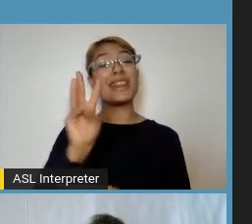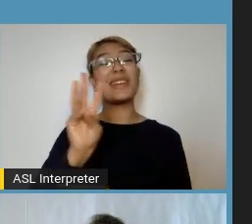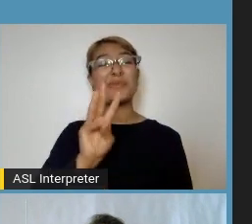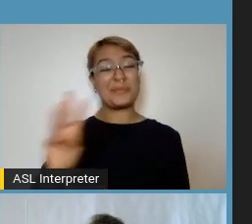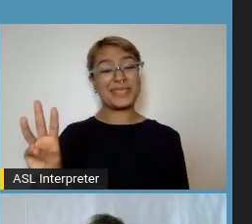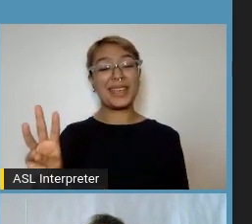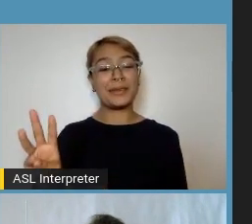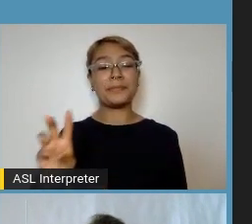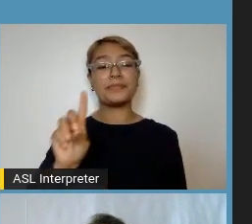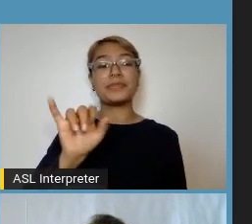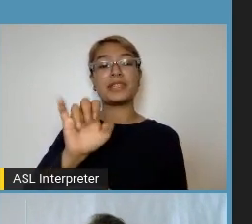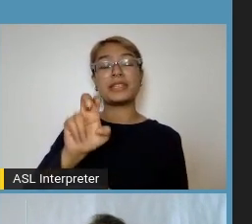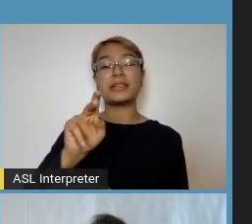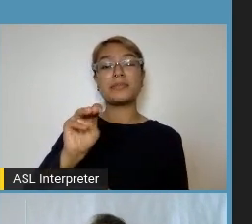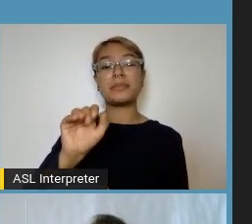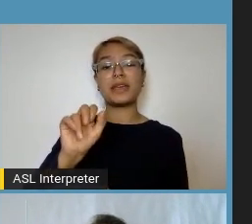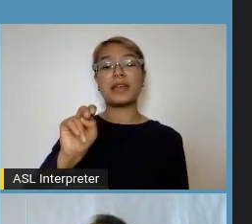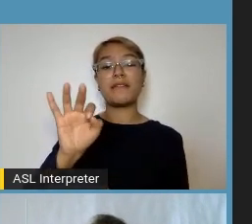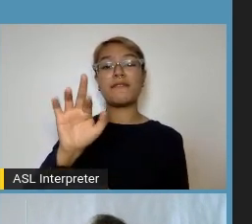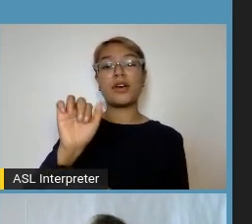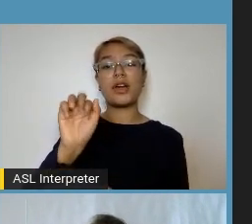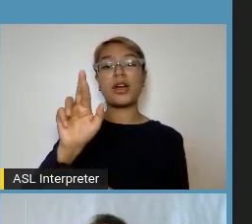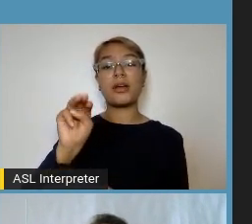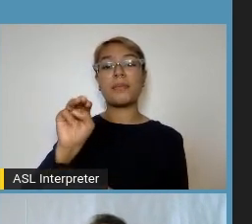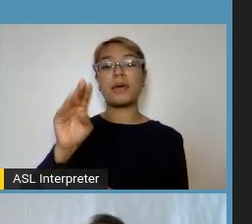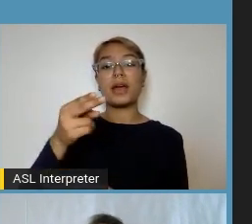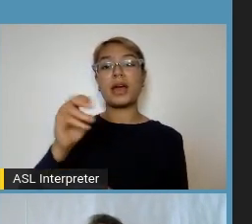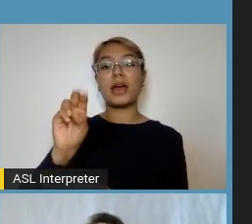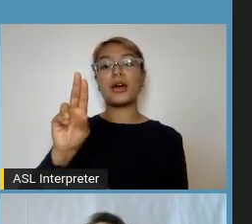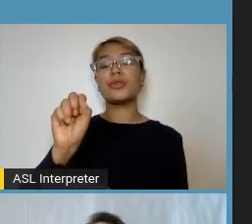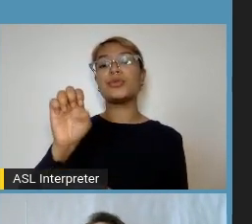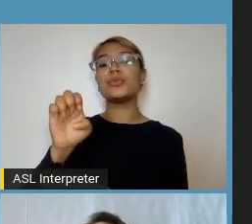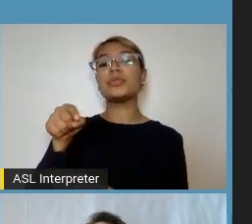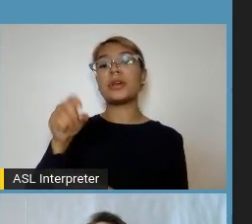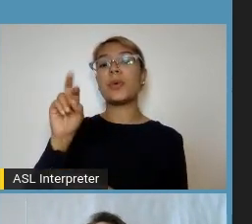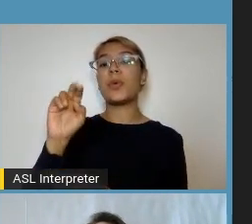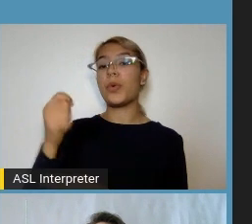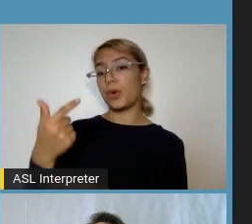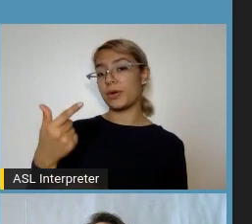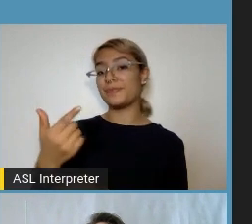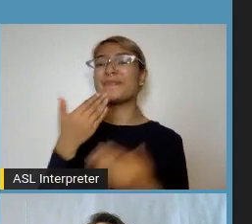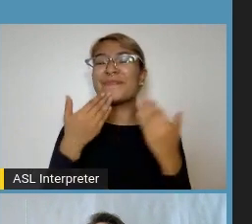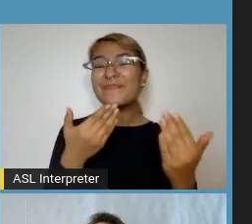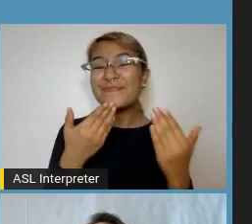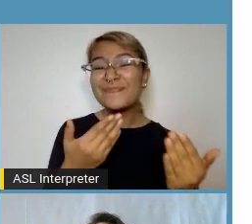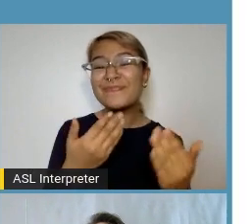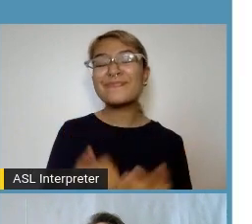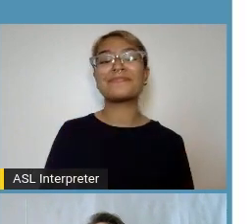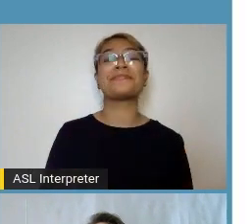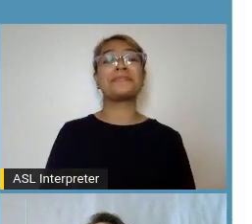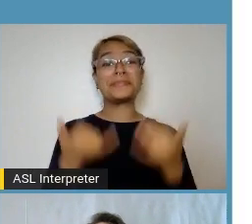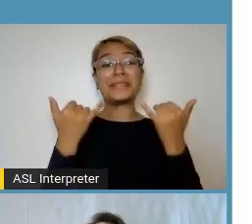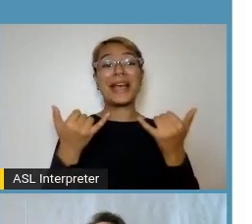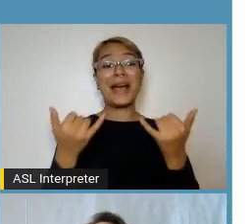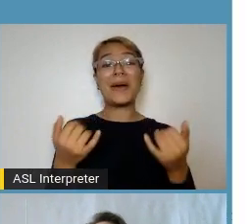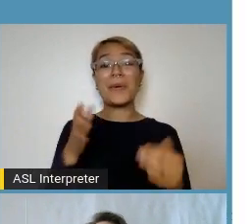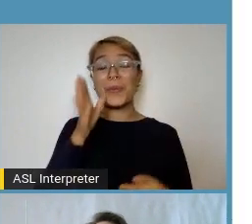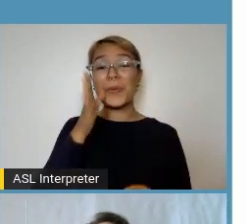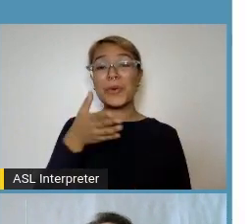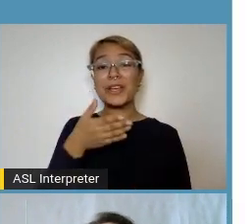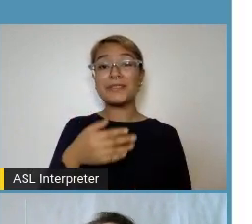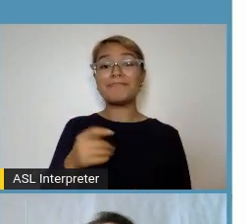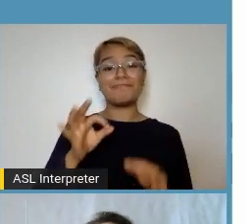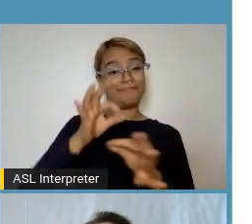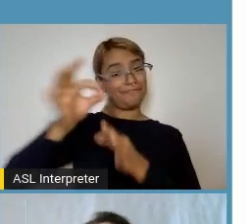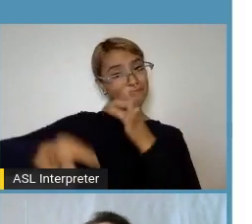.dykemanfarmhouse.org. Thank you. And now I will hand it over to